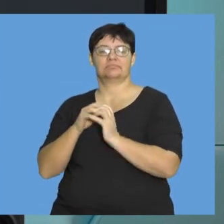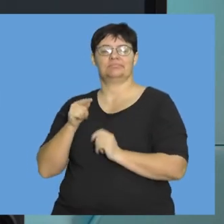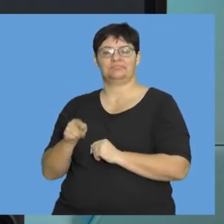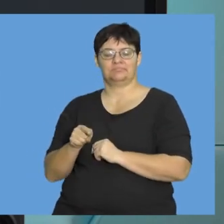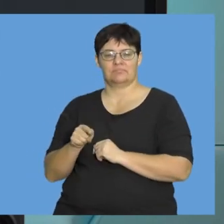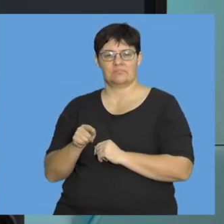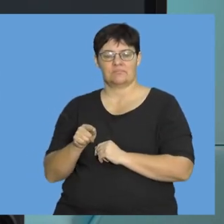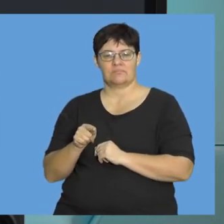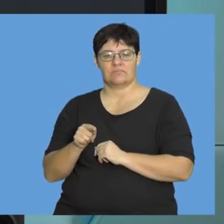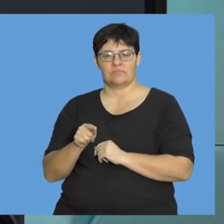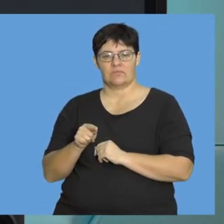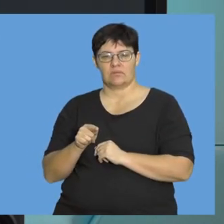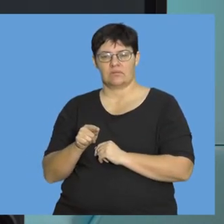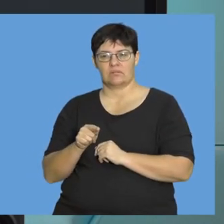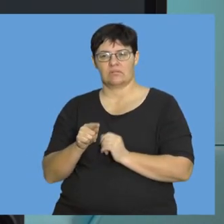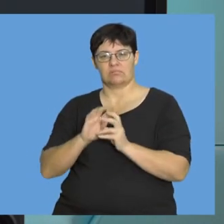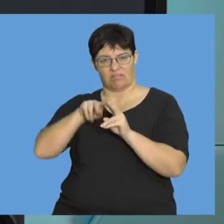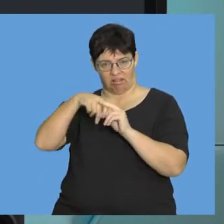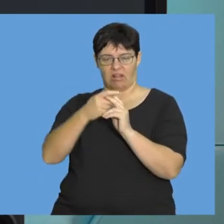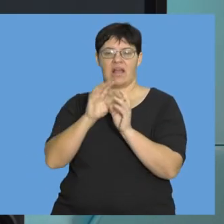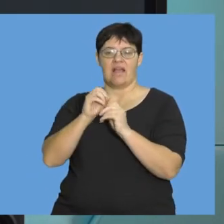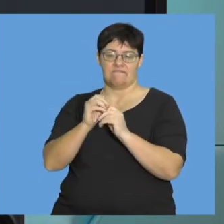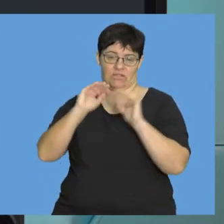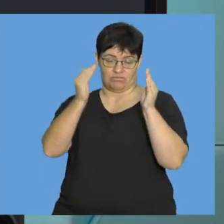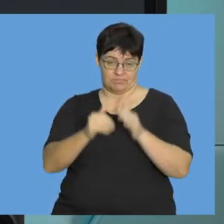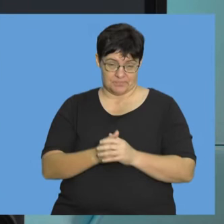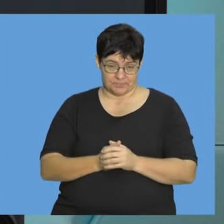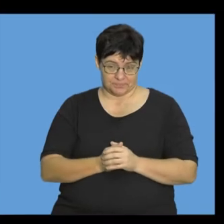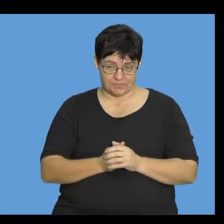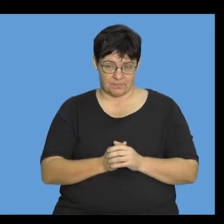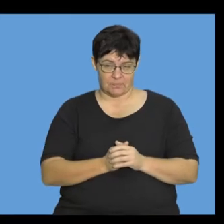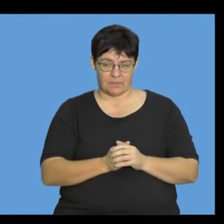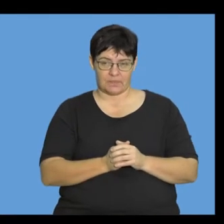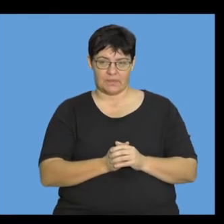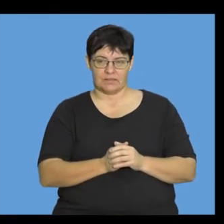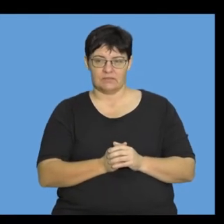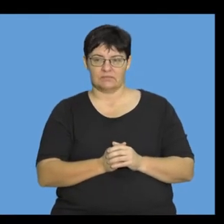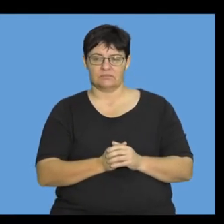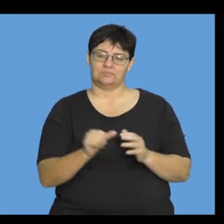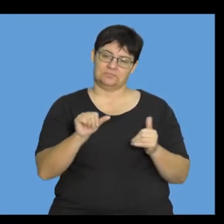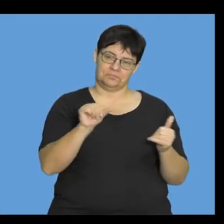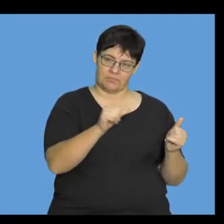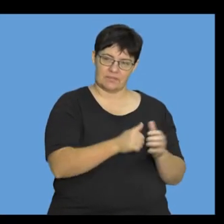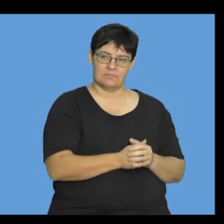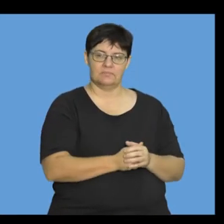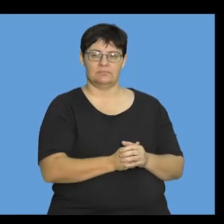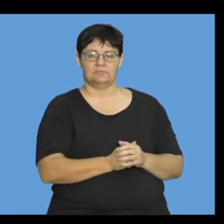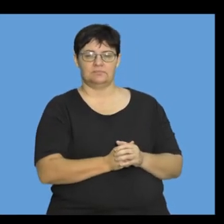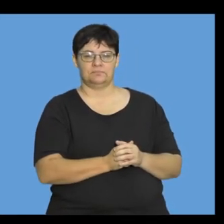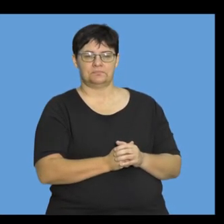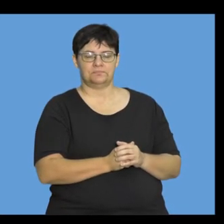it eventually has this really convoluted, twisted shape. Okay, so let's go back, there we